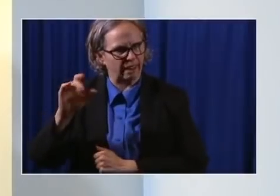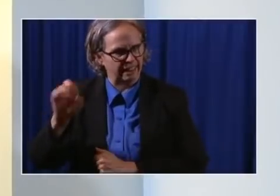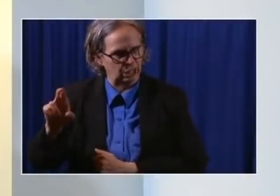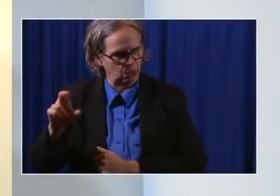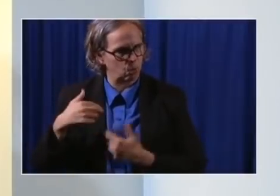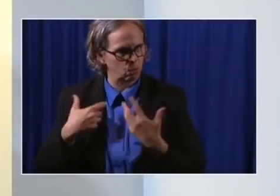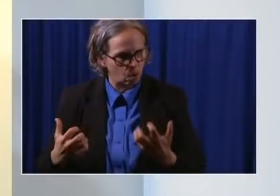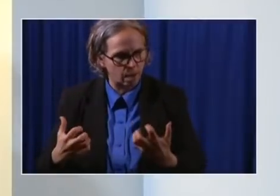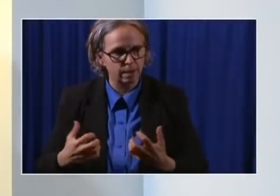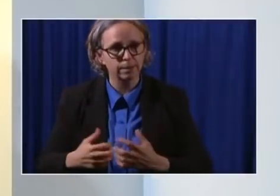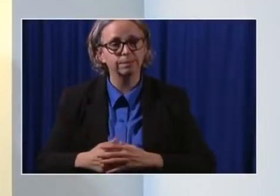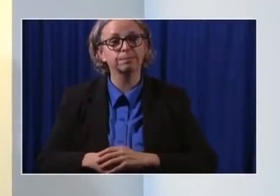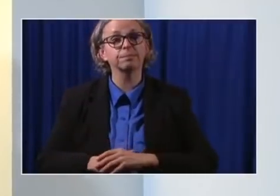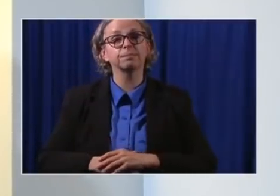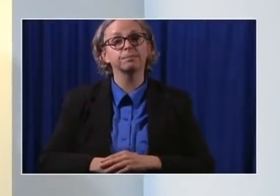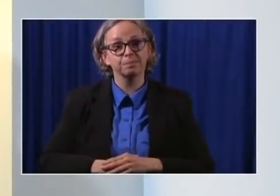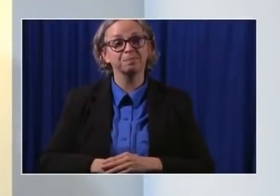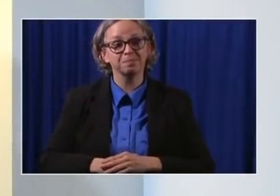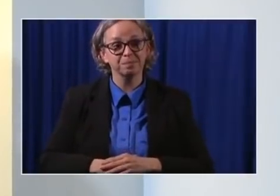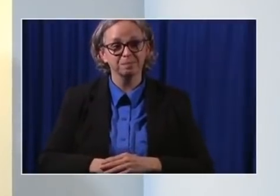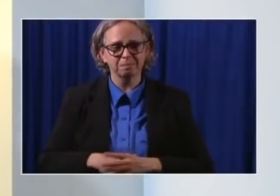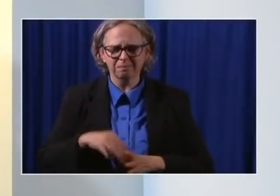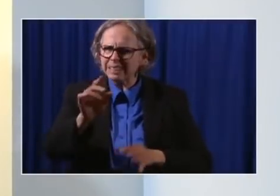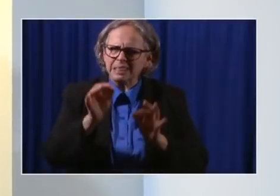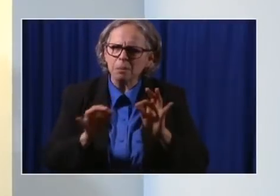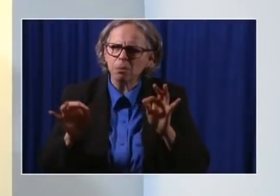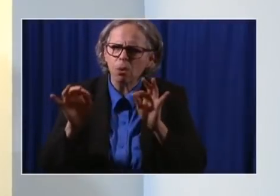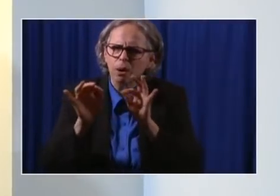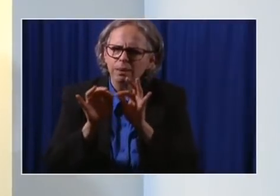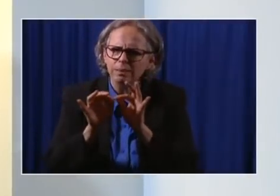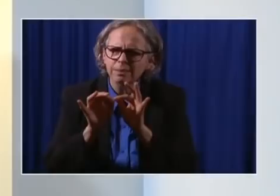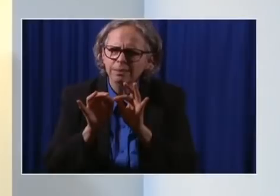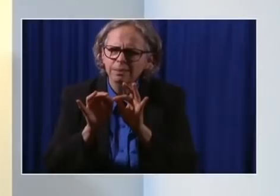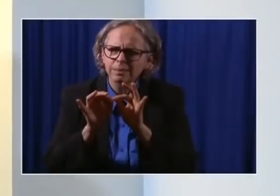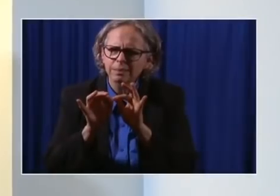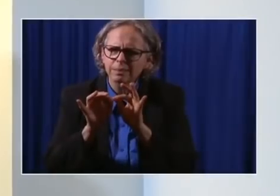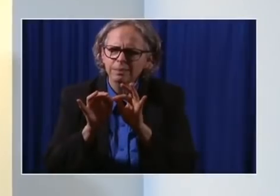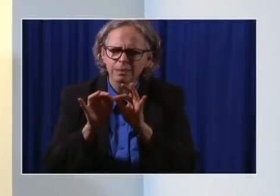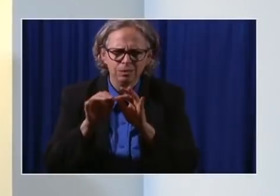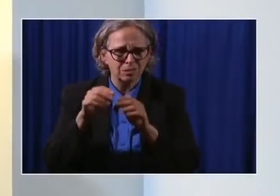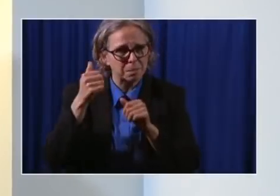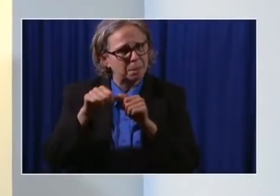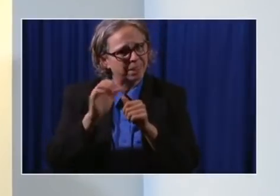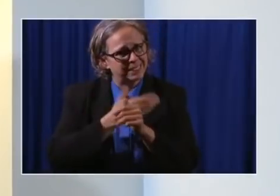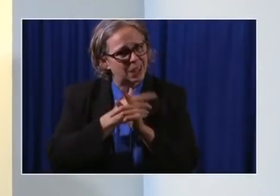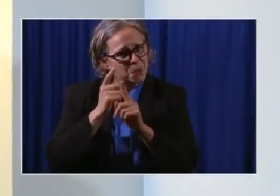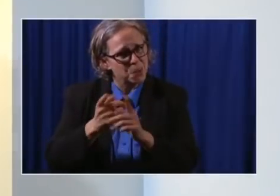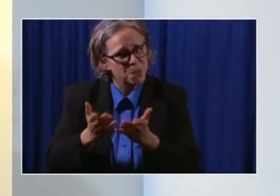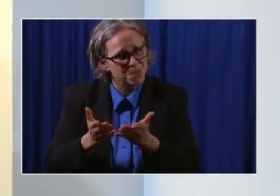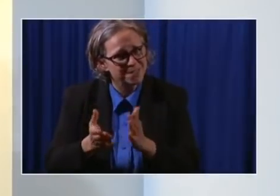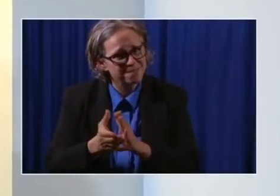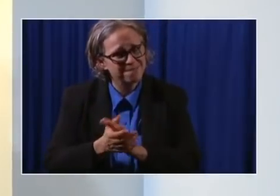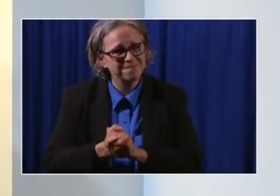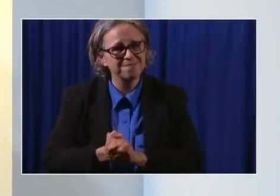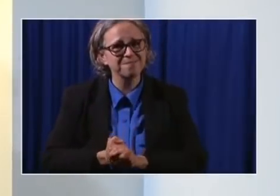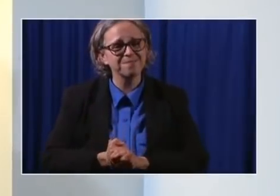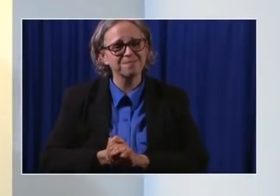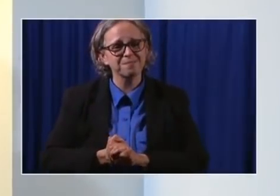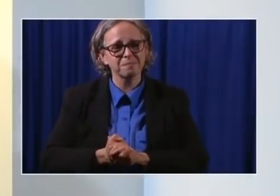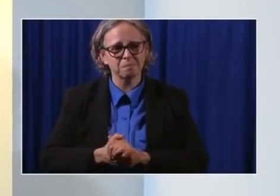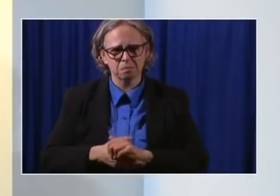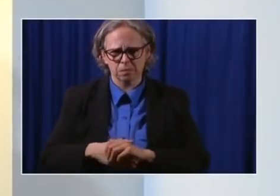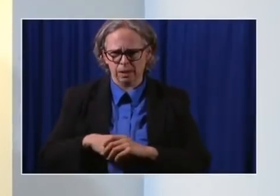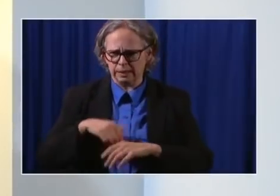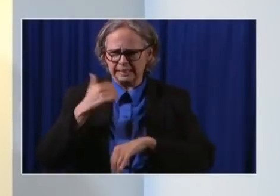to energy, and it's just important to remember what's the goal here. And why do we have standards, and what are we trying